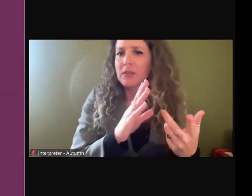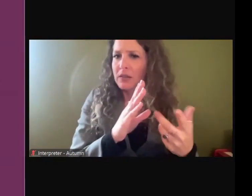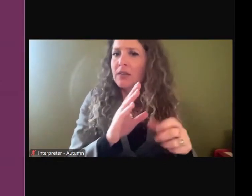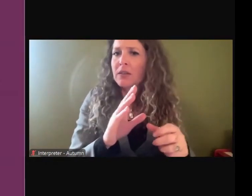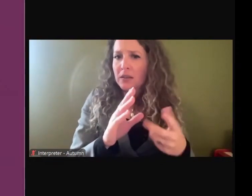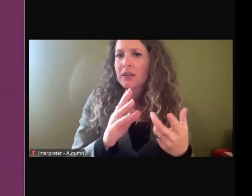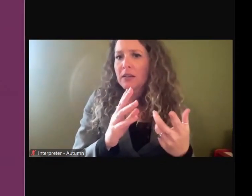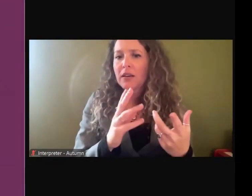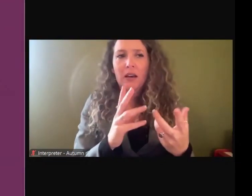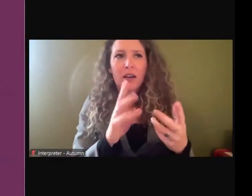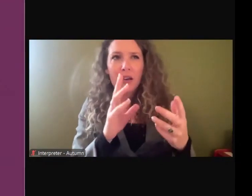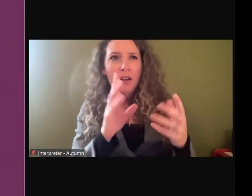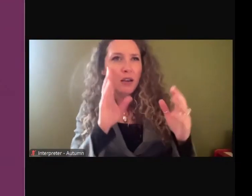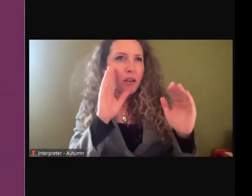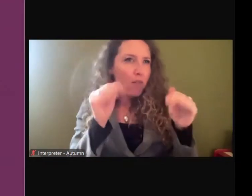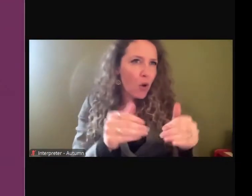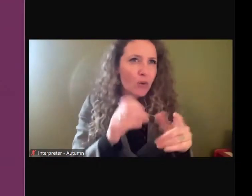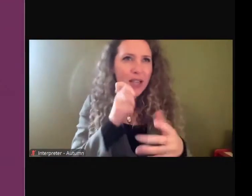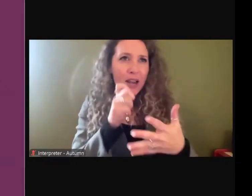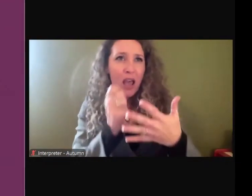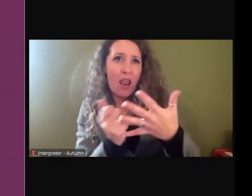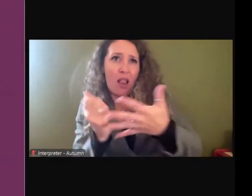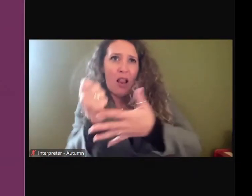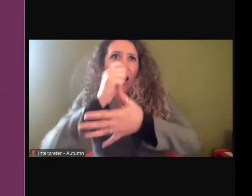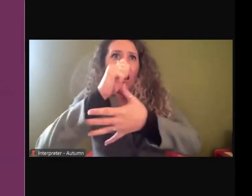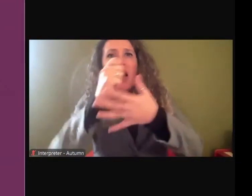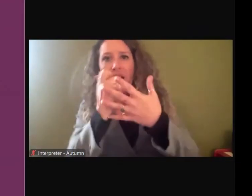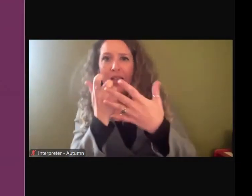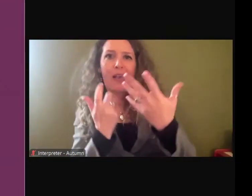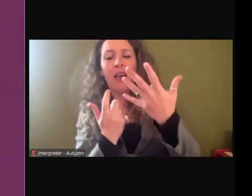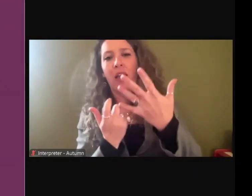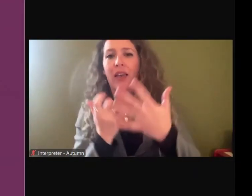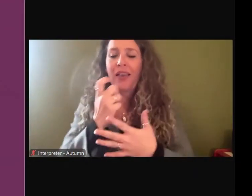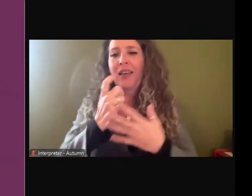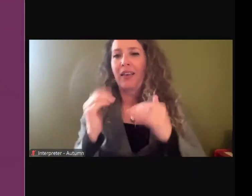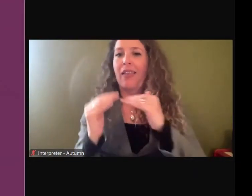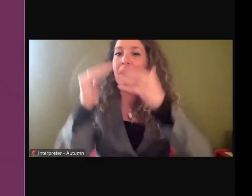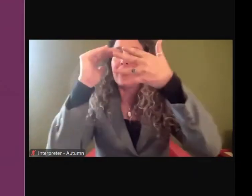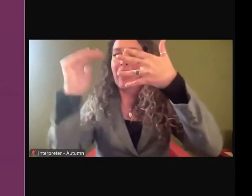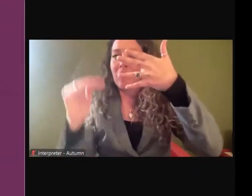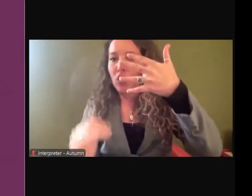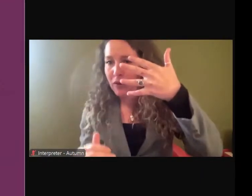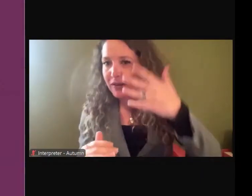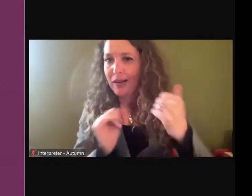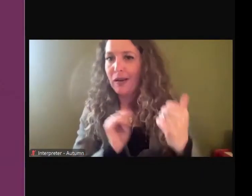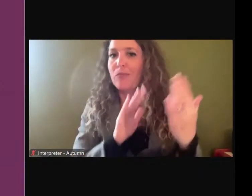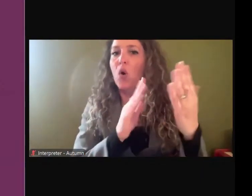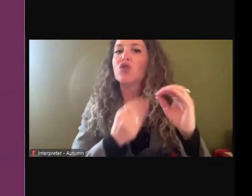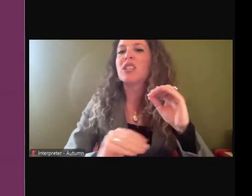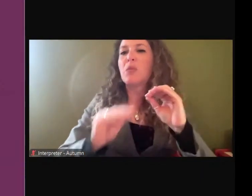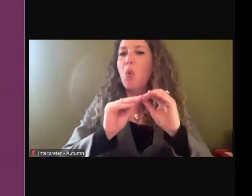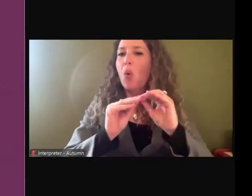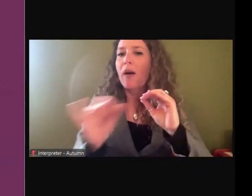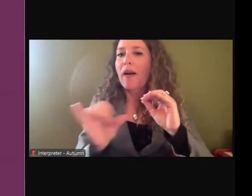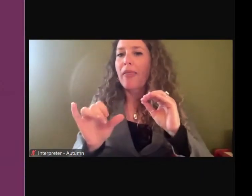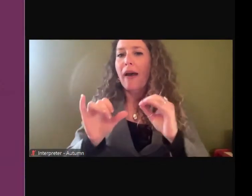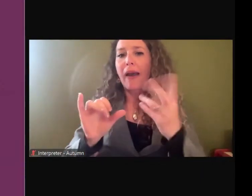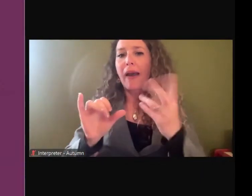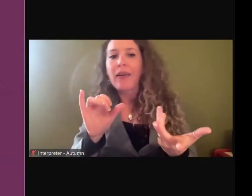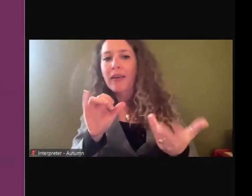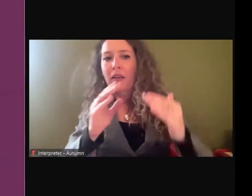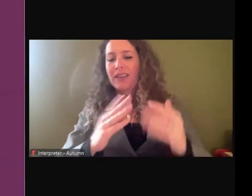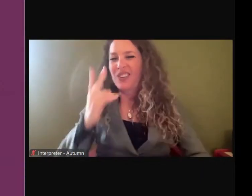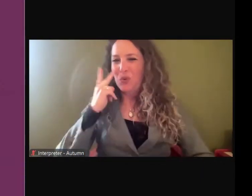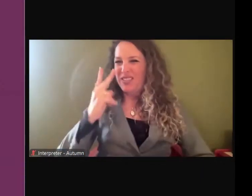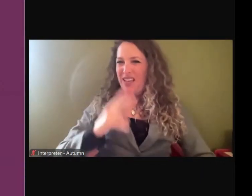mentorship approach. And ours, so on this slide, we have a visual representation more of a pyramid. That would be an example of